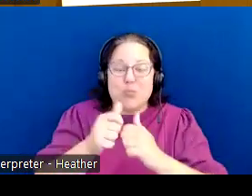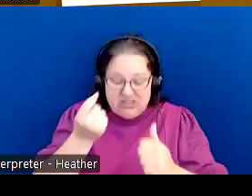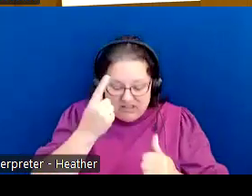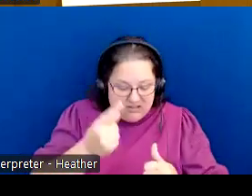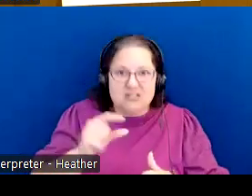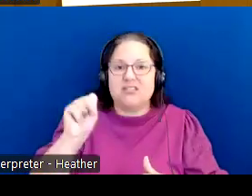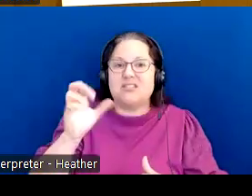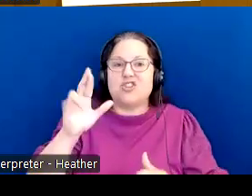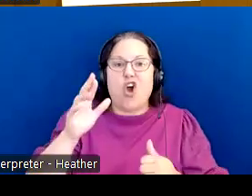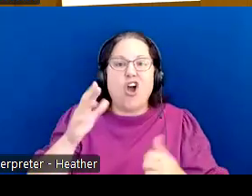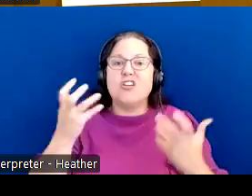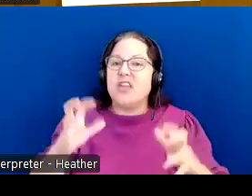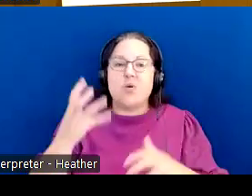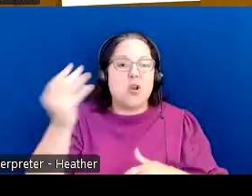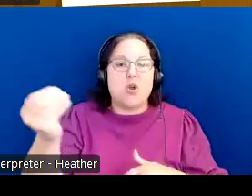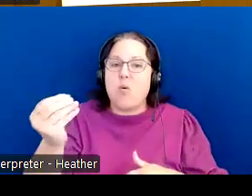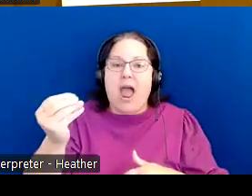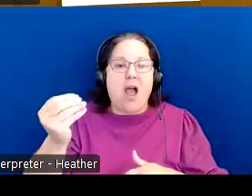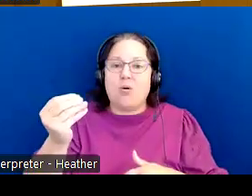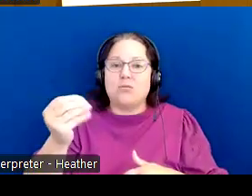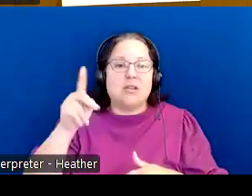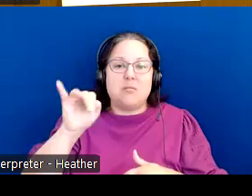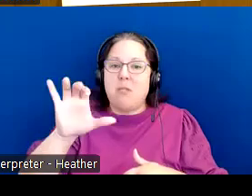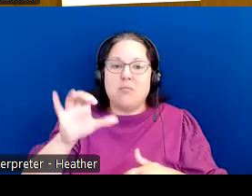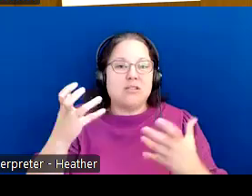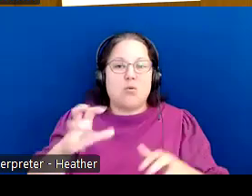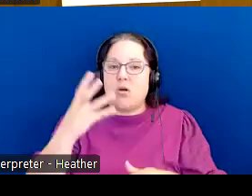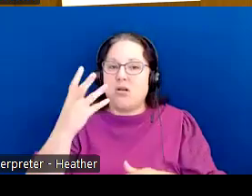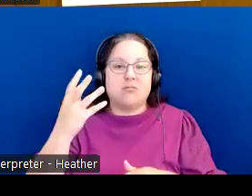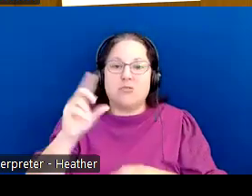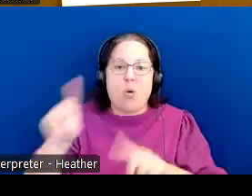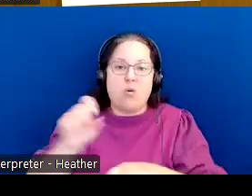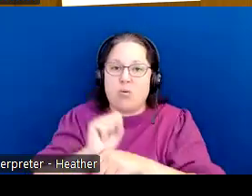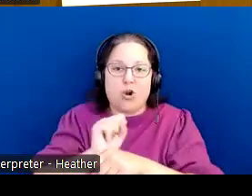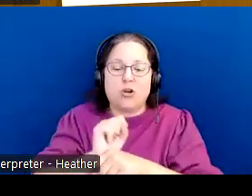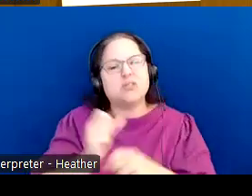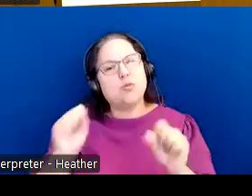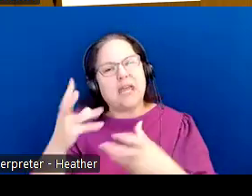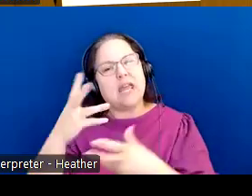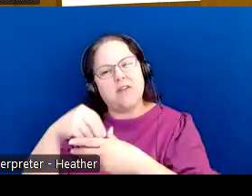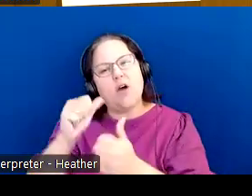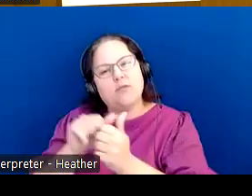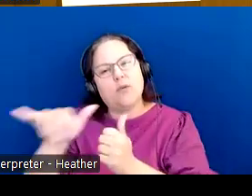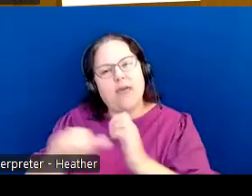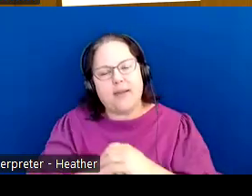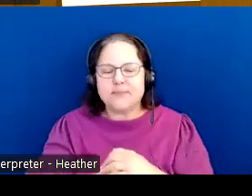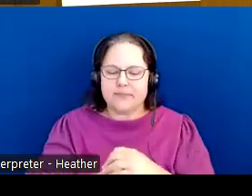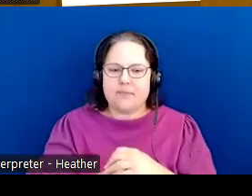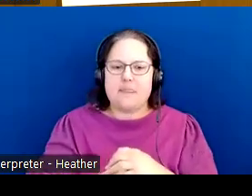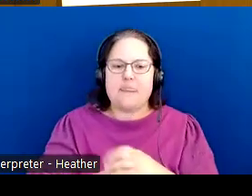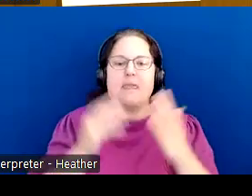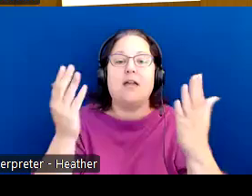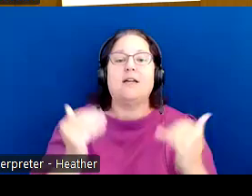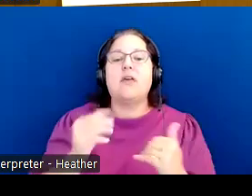out in public. They don't want to return to work. So I can get involved earlier in that. Okay, so finally then we've arrived at the